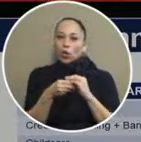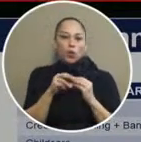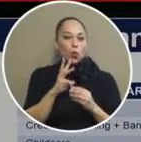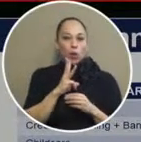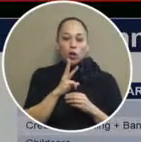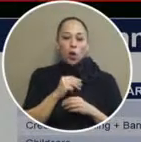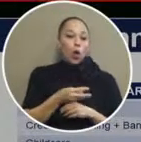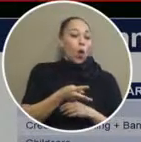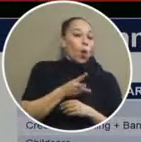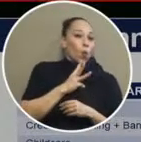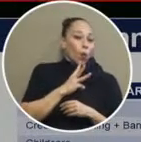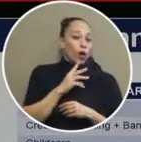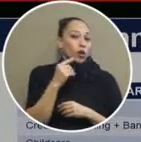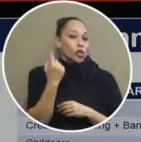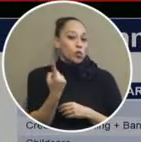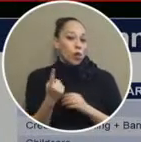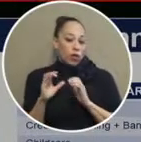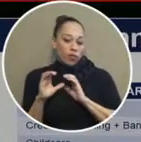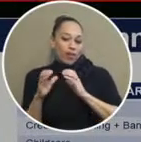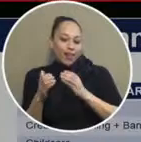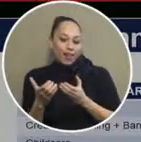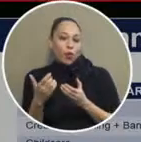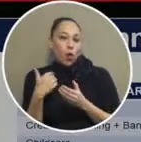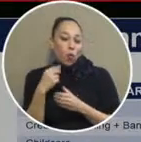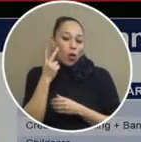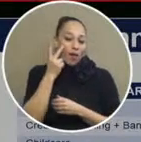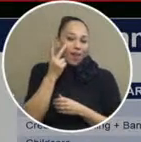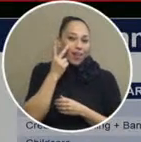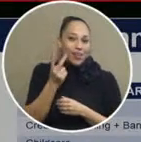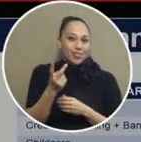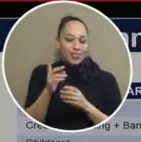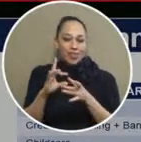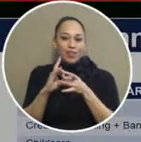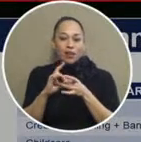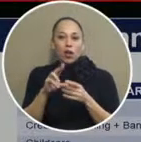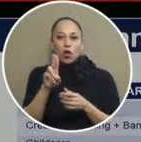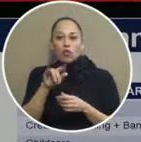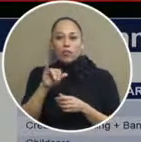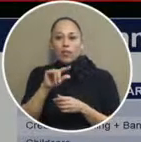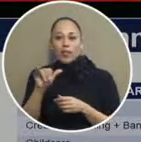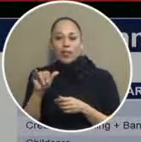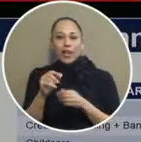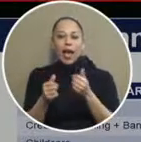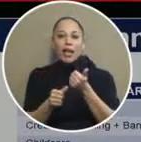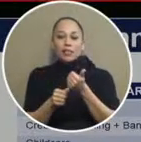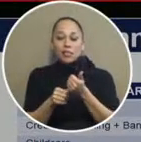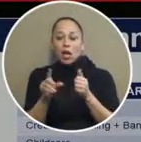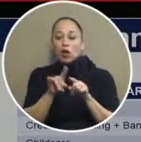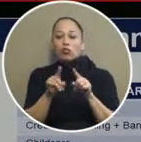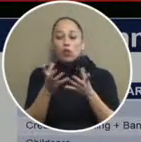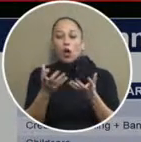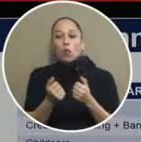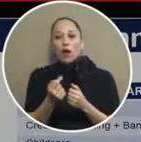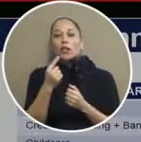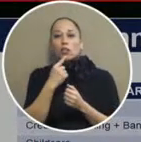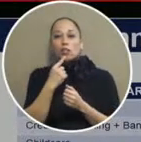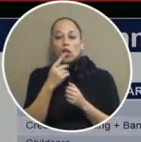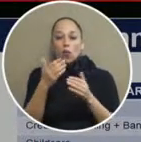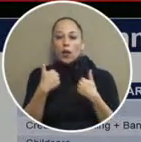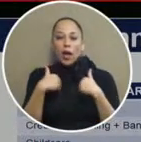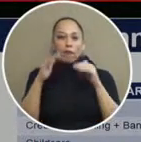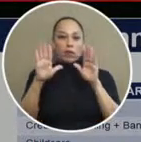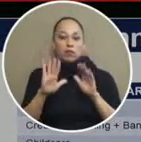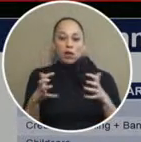and so water is one of the categories that we are looking at in terms of utility assistance. I do also just want to mention that we've had a